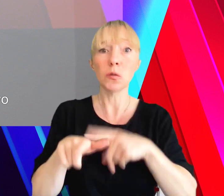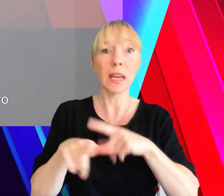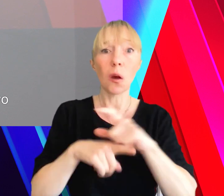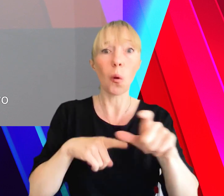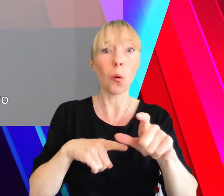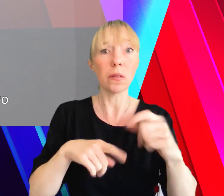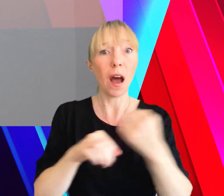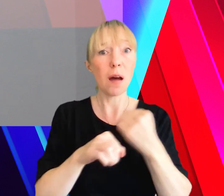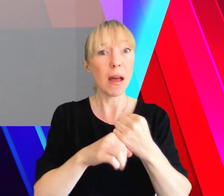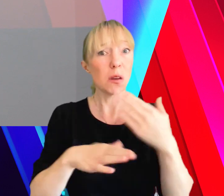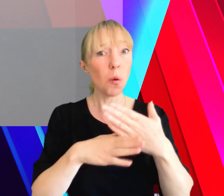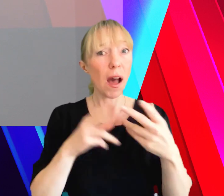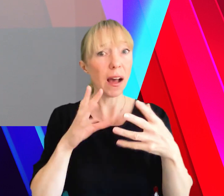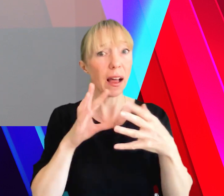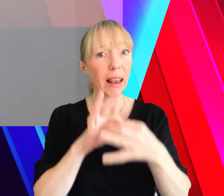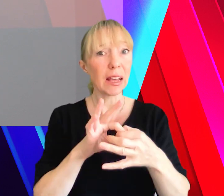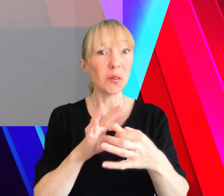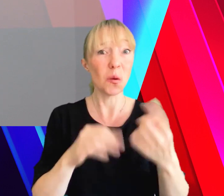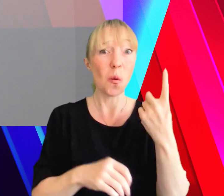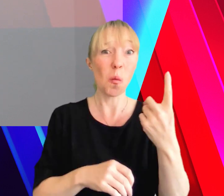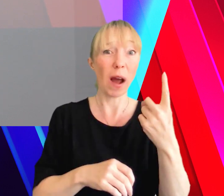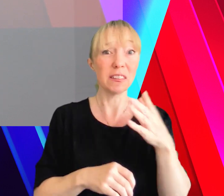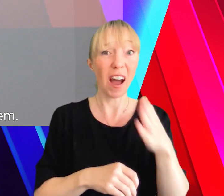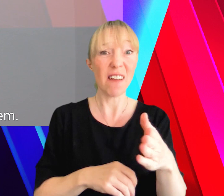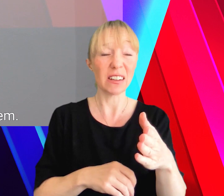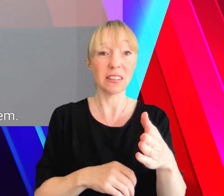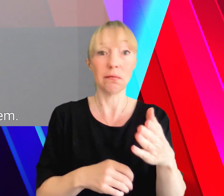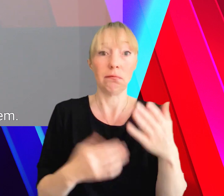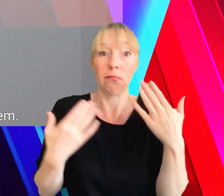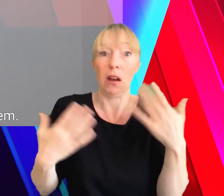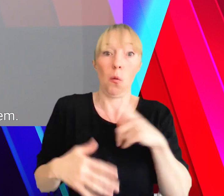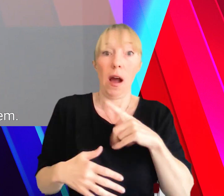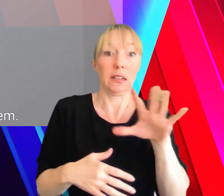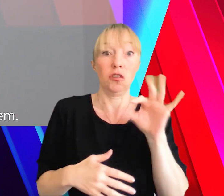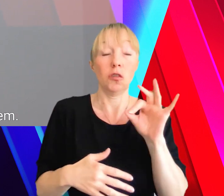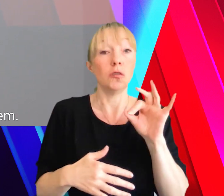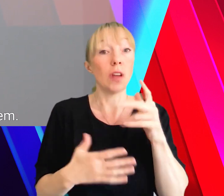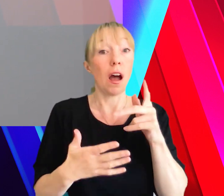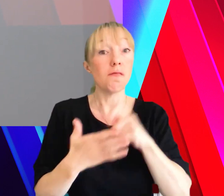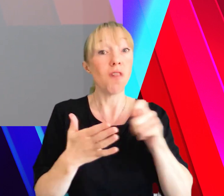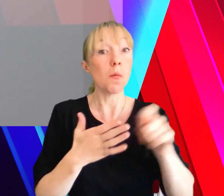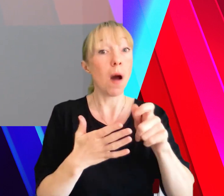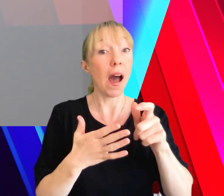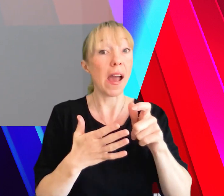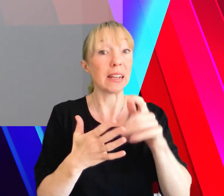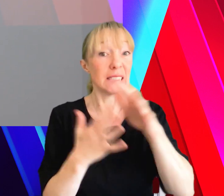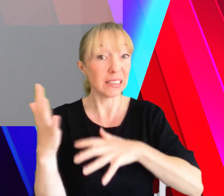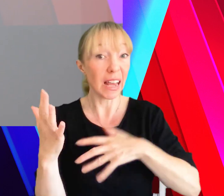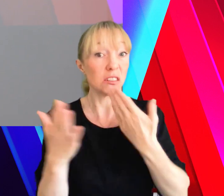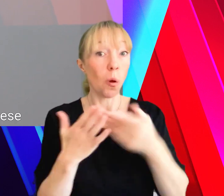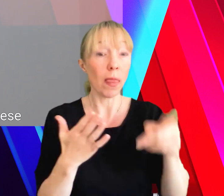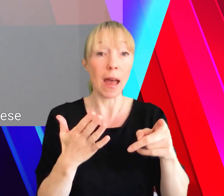2-year course I just made work about One Direction, and I didn't really choose to do that, and like I even wrote my like dissertation on them, and then like that turned into a